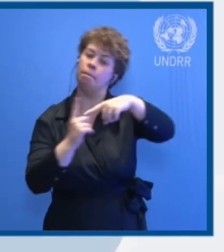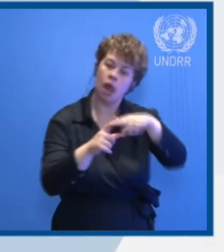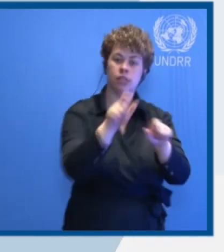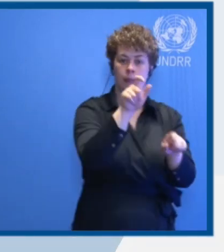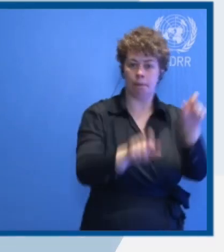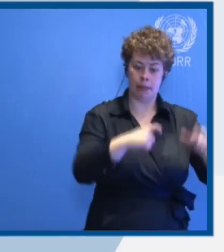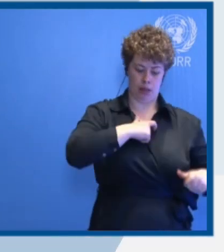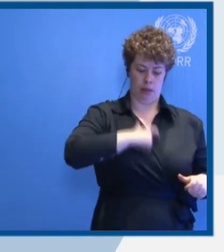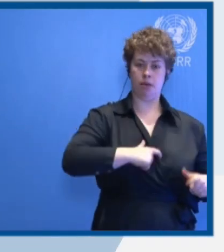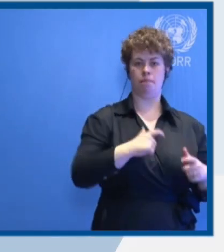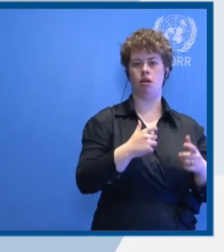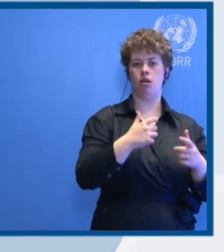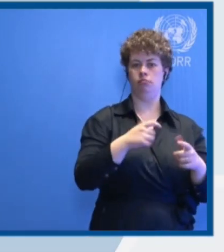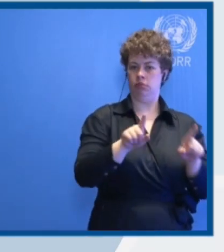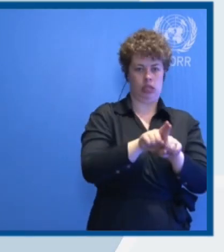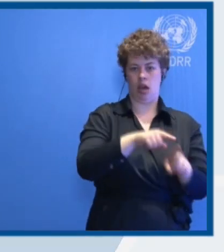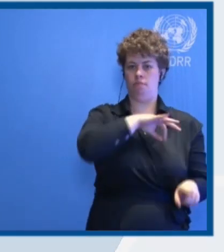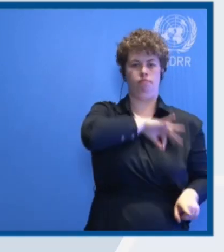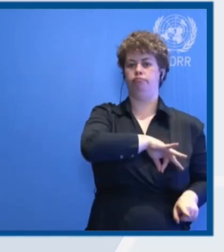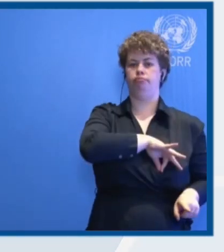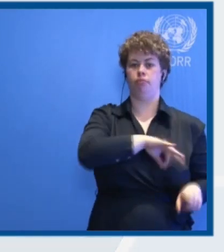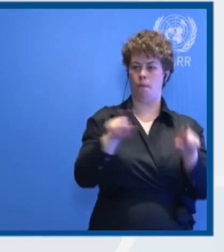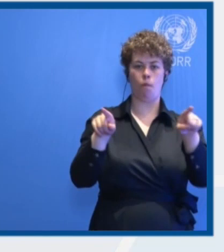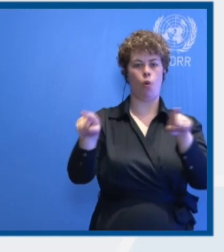follow certain criteria, when you follow